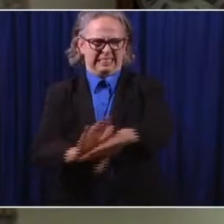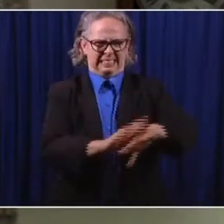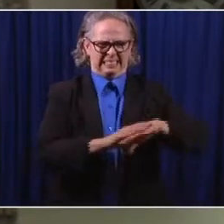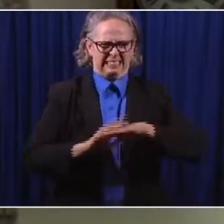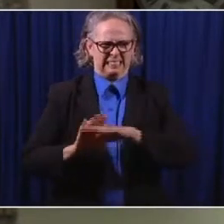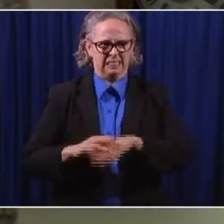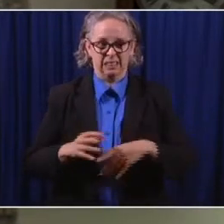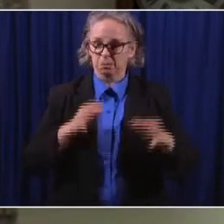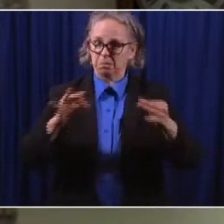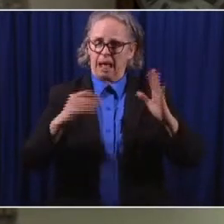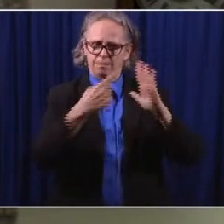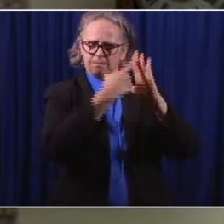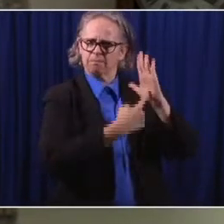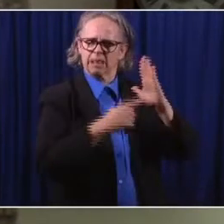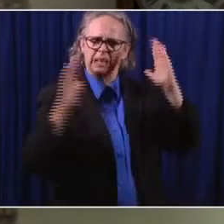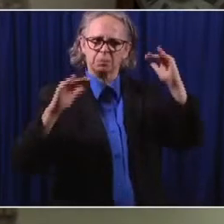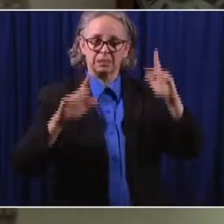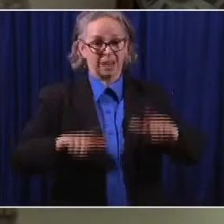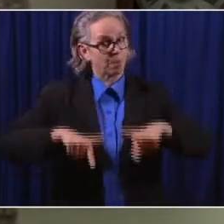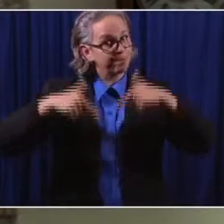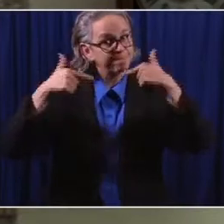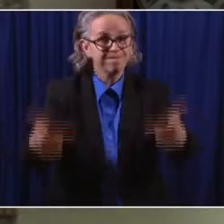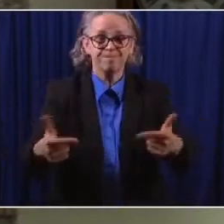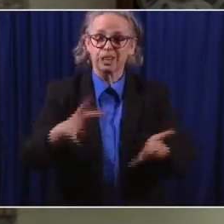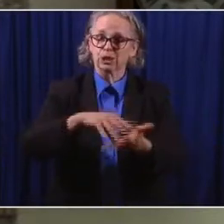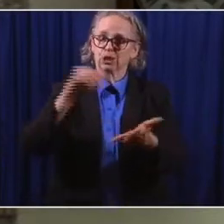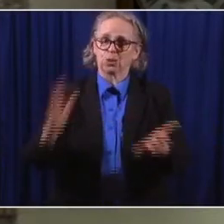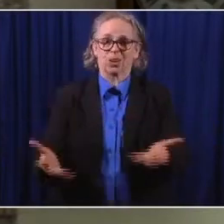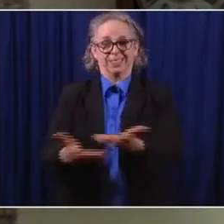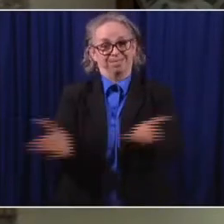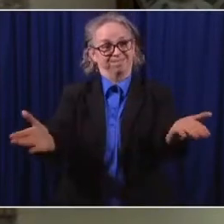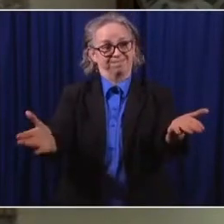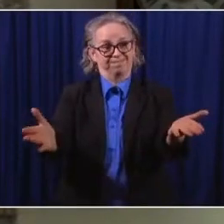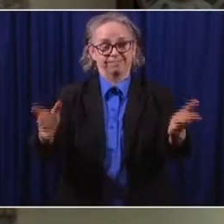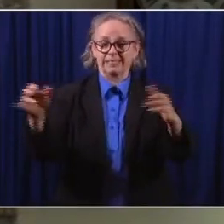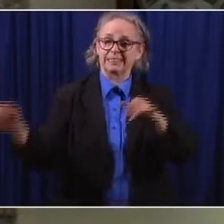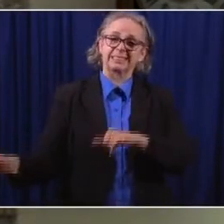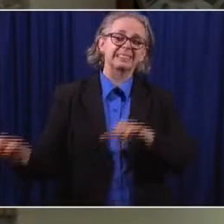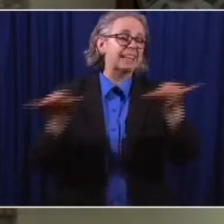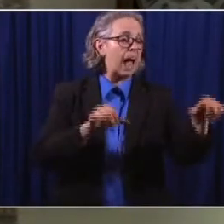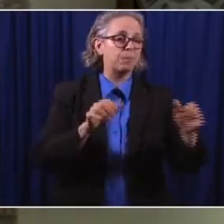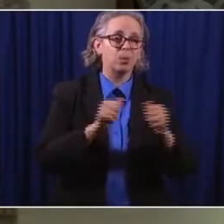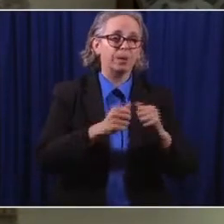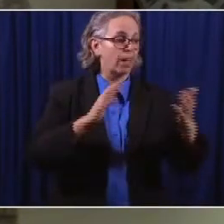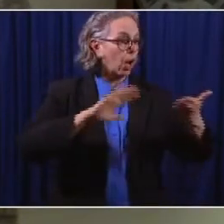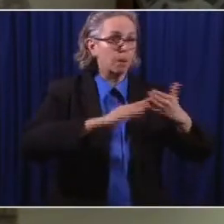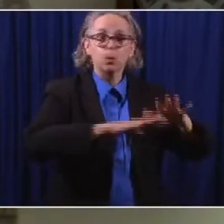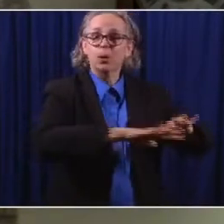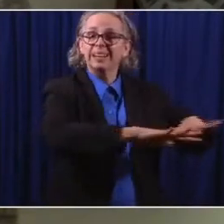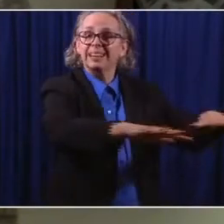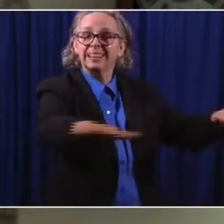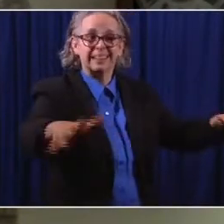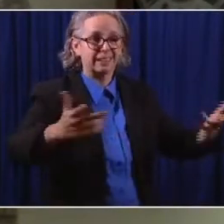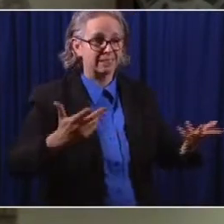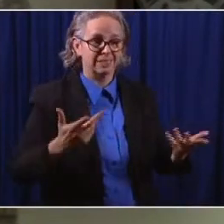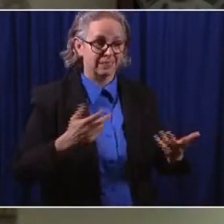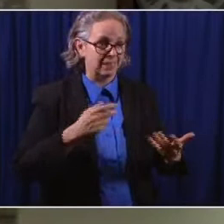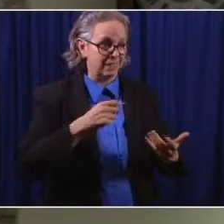look, this is not any different than the rest of us who are no longer in college. It's